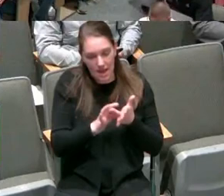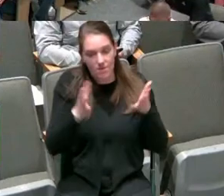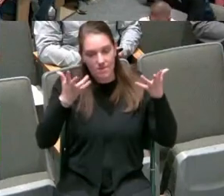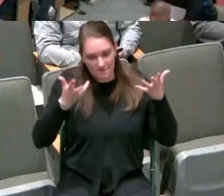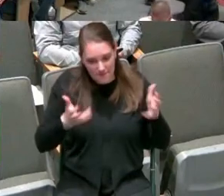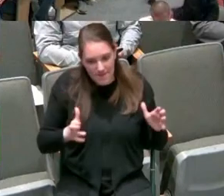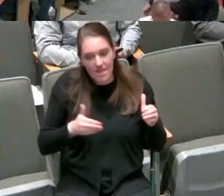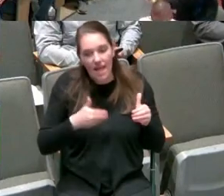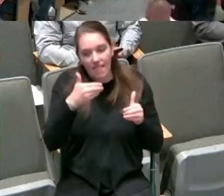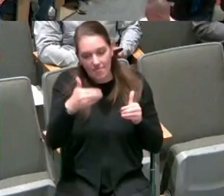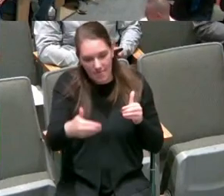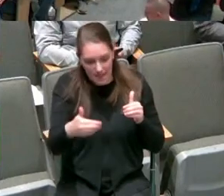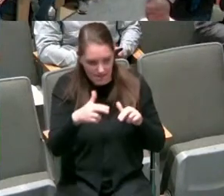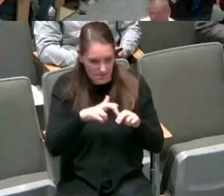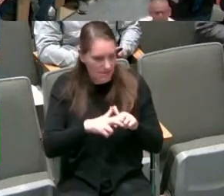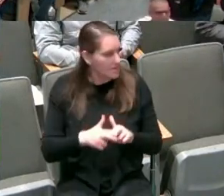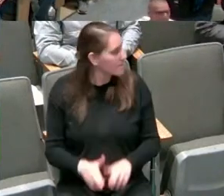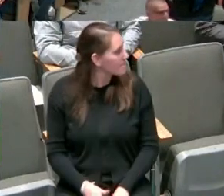seated